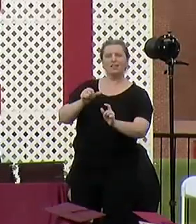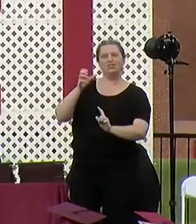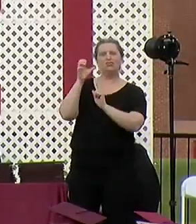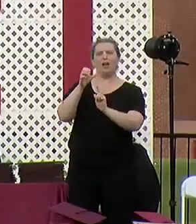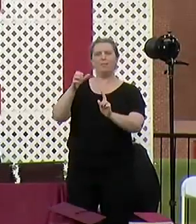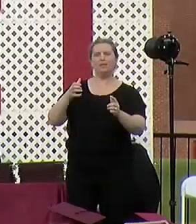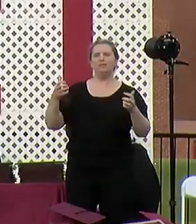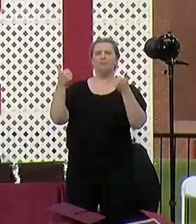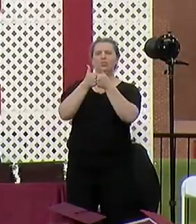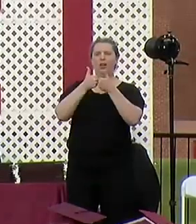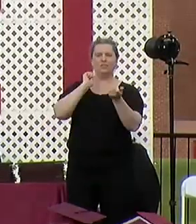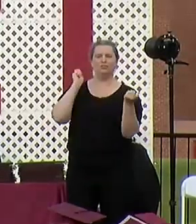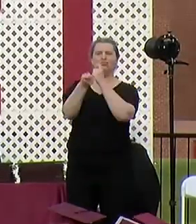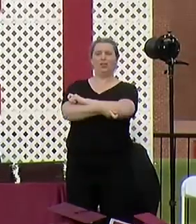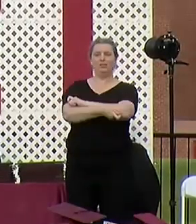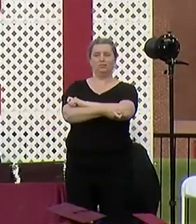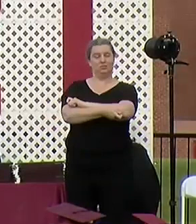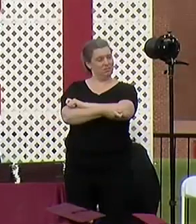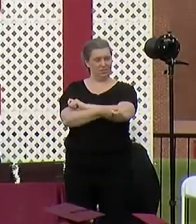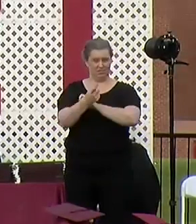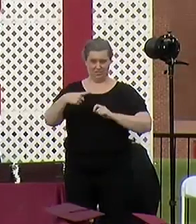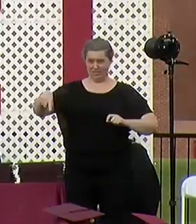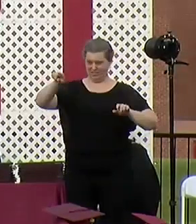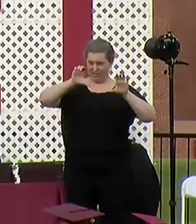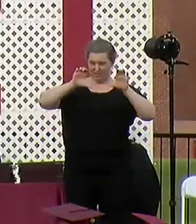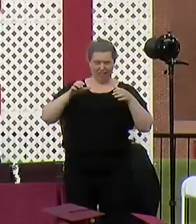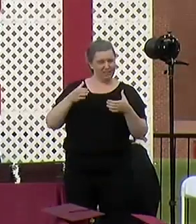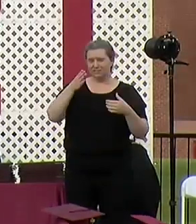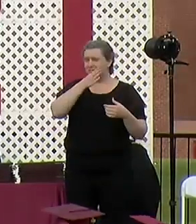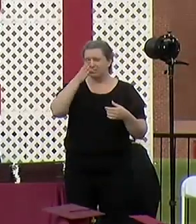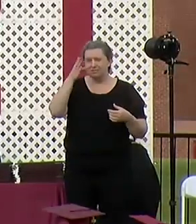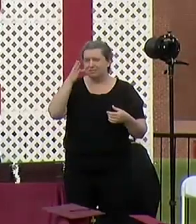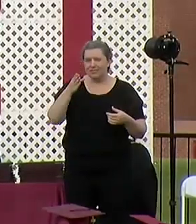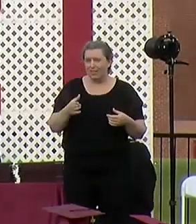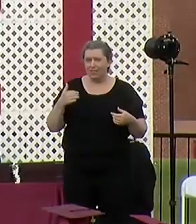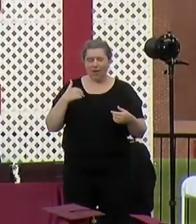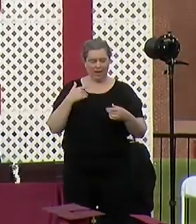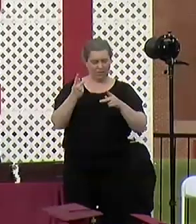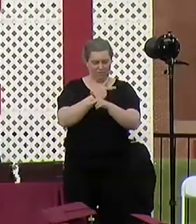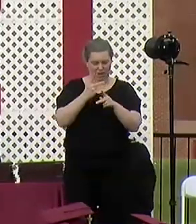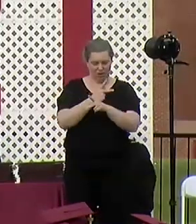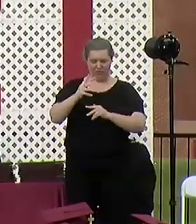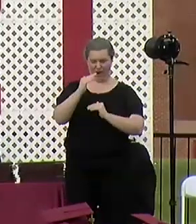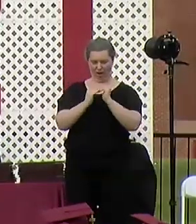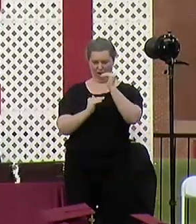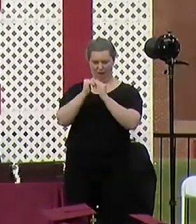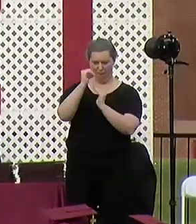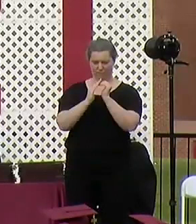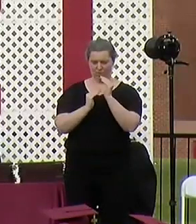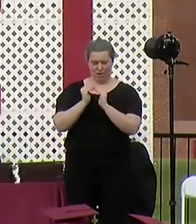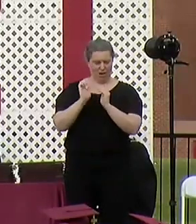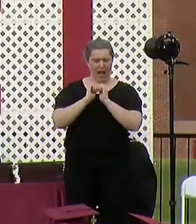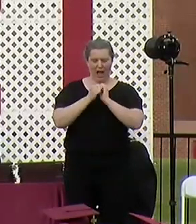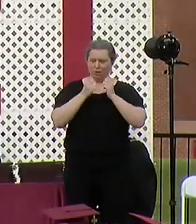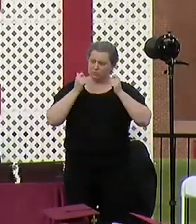challenge and change. In fact, no class had to stretch their minds, hearts, or comfort zones quite as much as